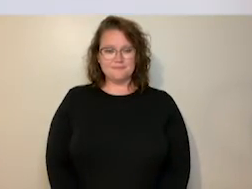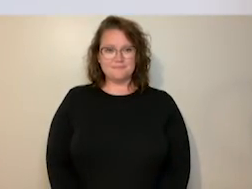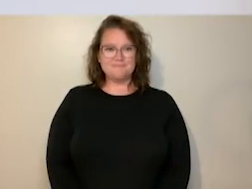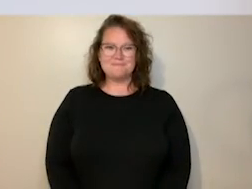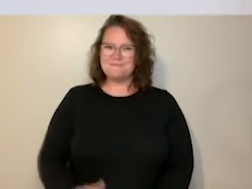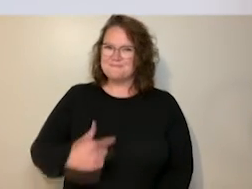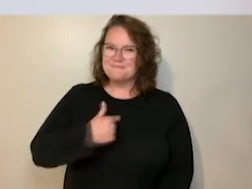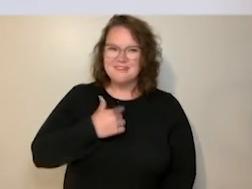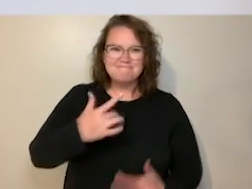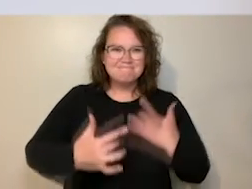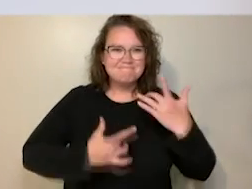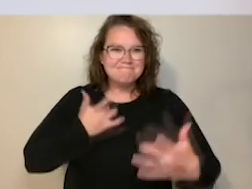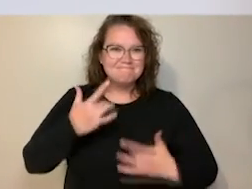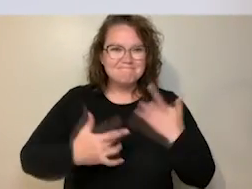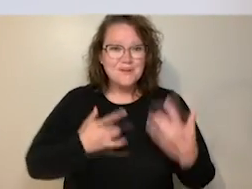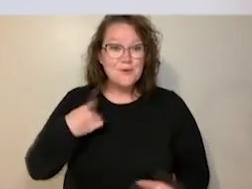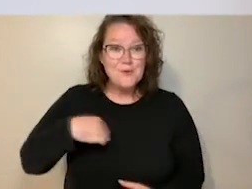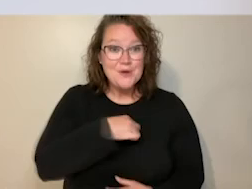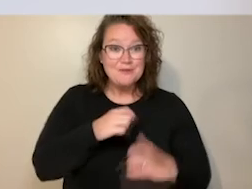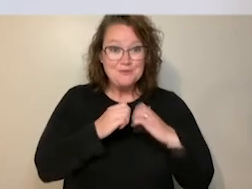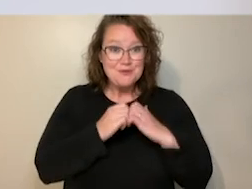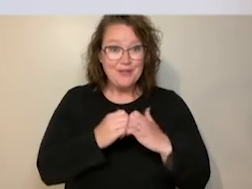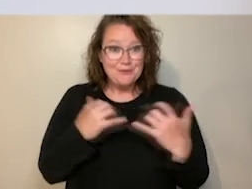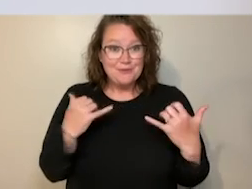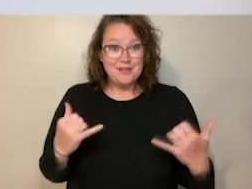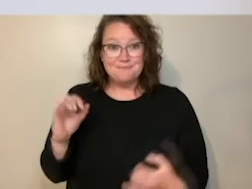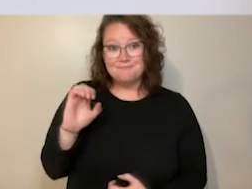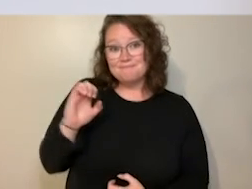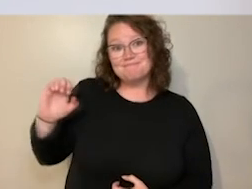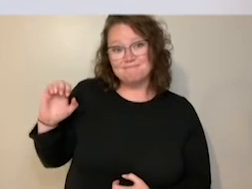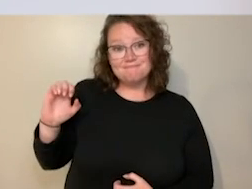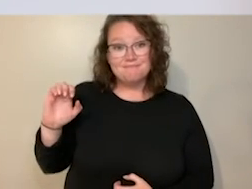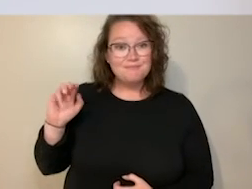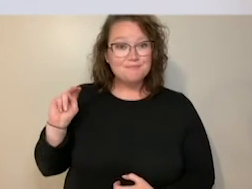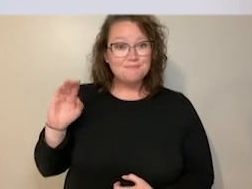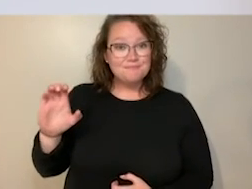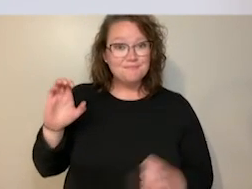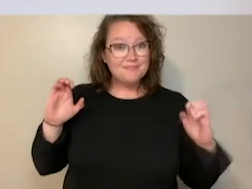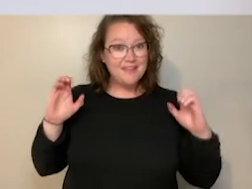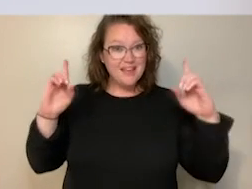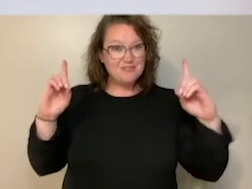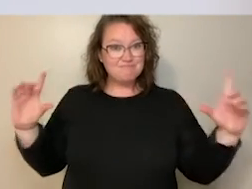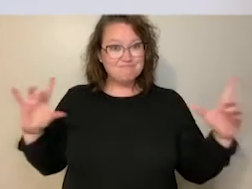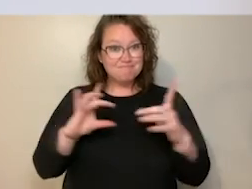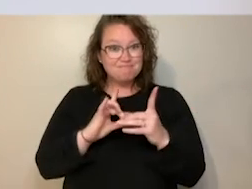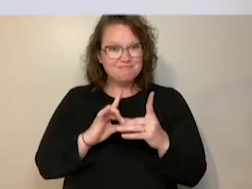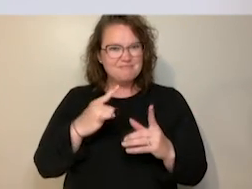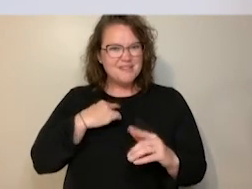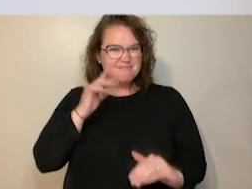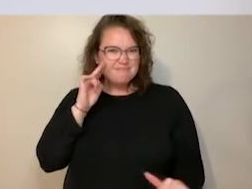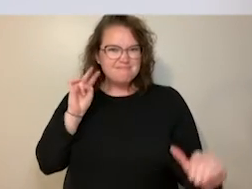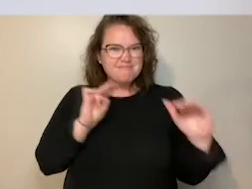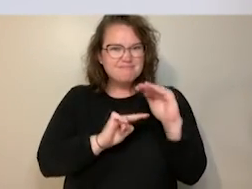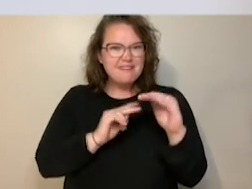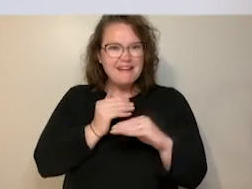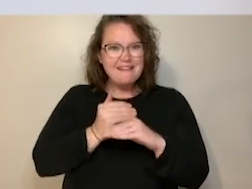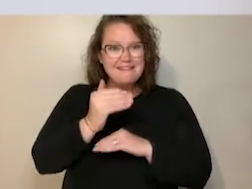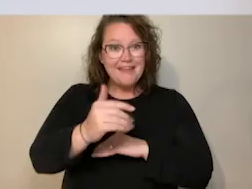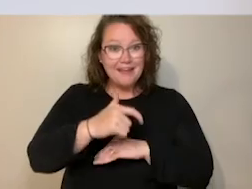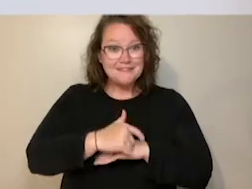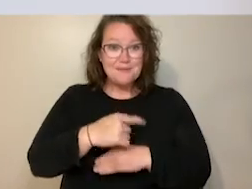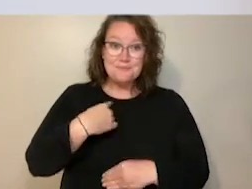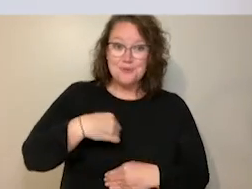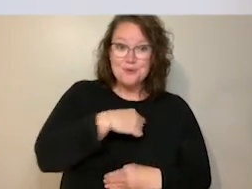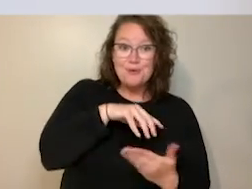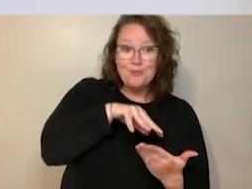I'm so glad we got to spend this time together on Eastern Carolina Education Connection, and I'm really looking forward to our next episode where we